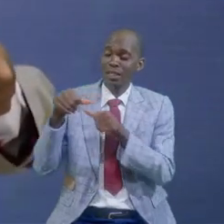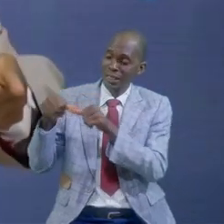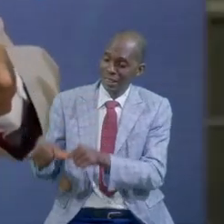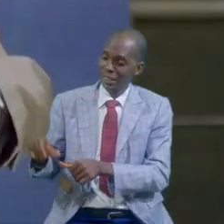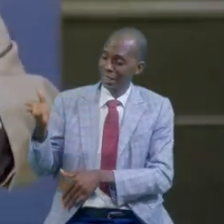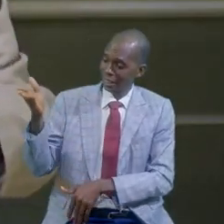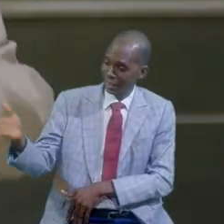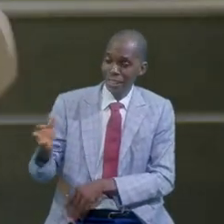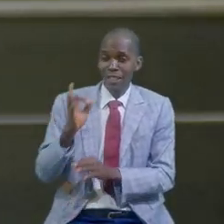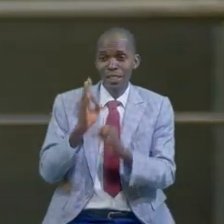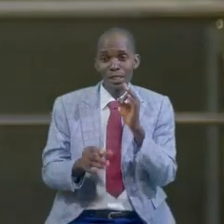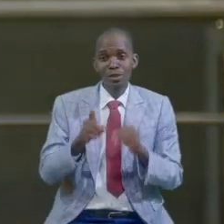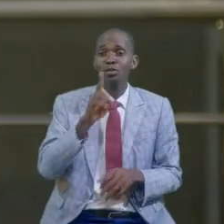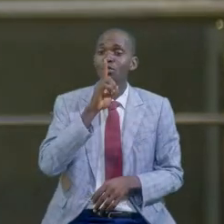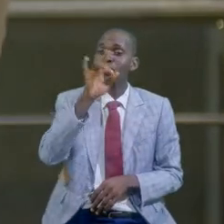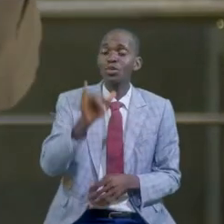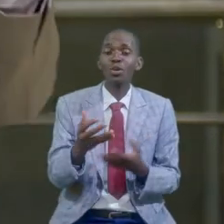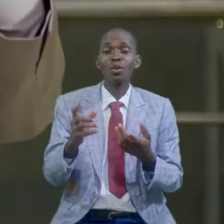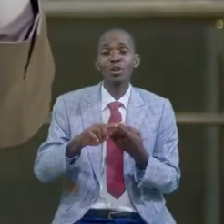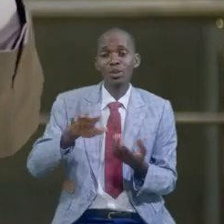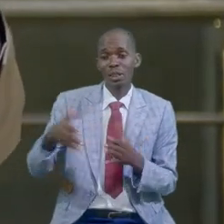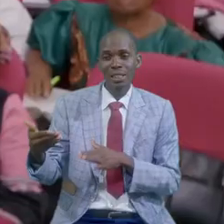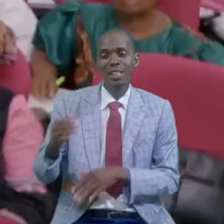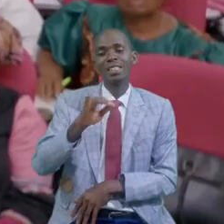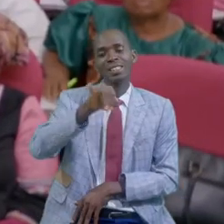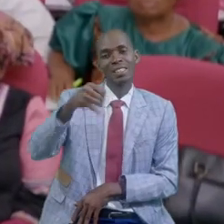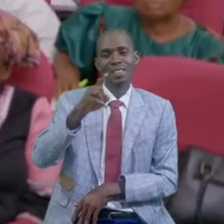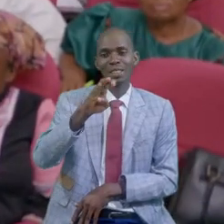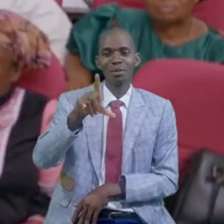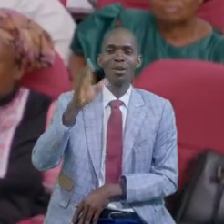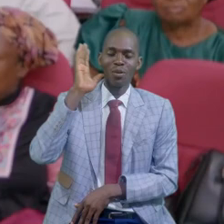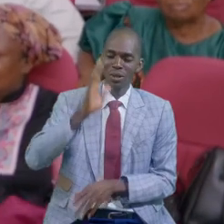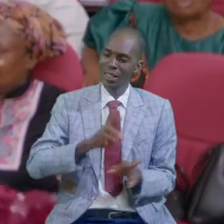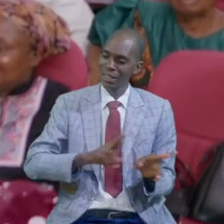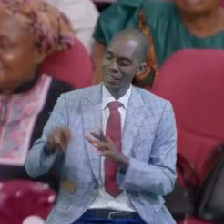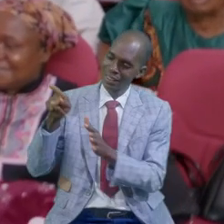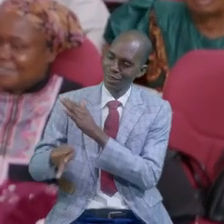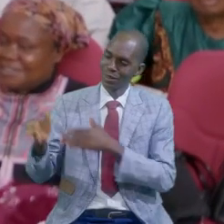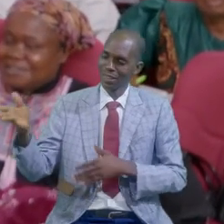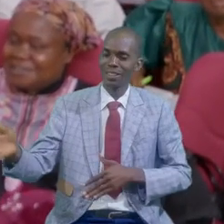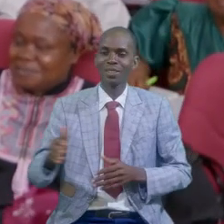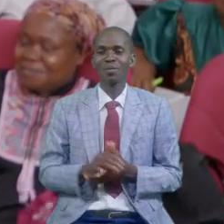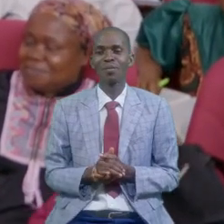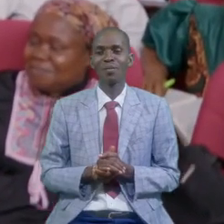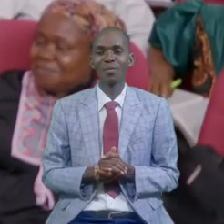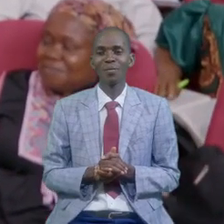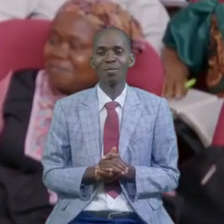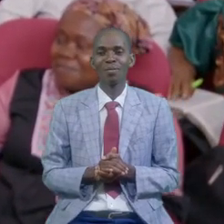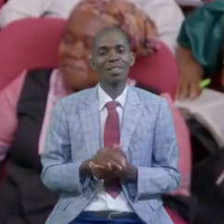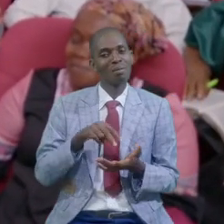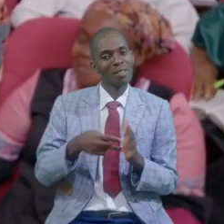really want to die, Jezebel will do the job for you. He didn't want to